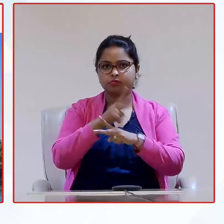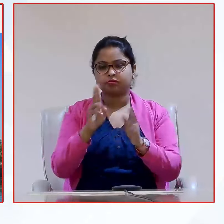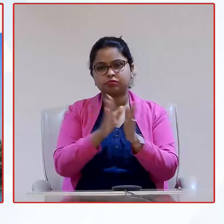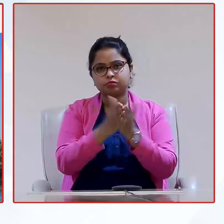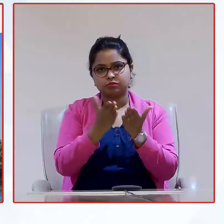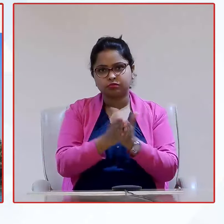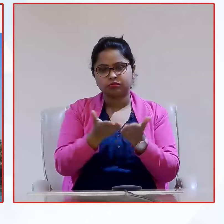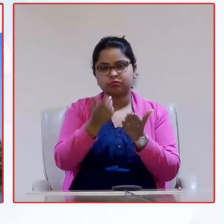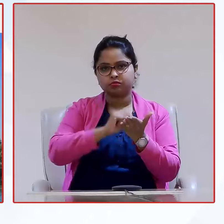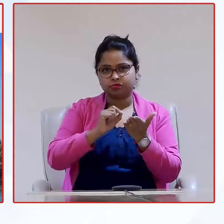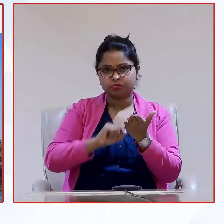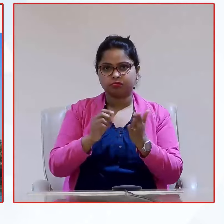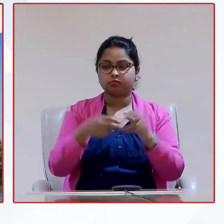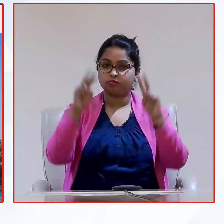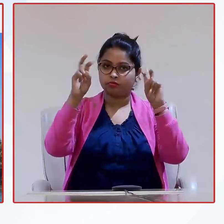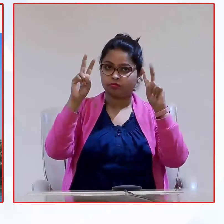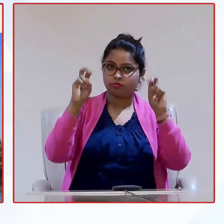this topic.